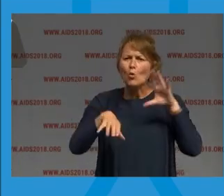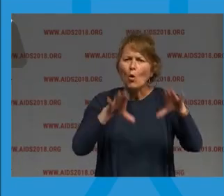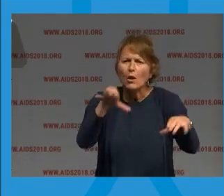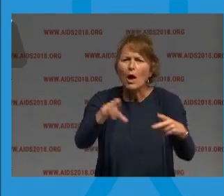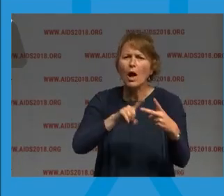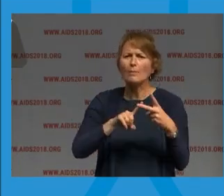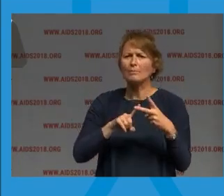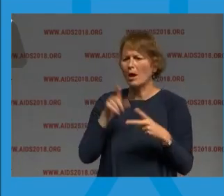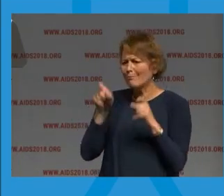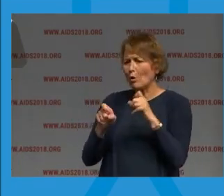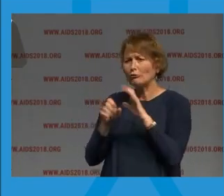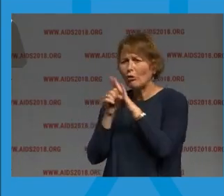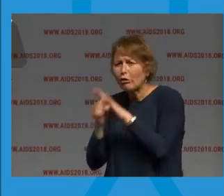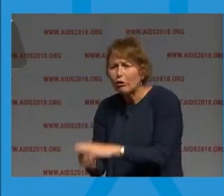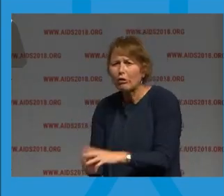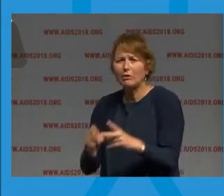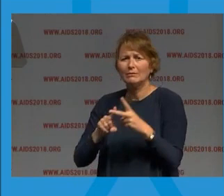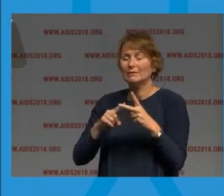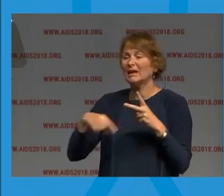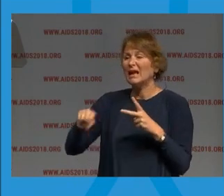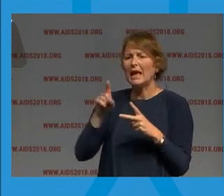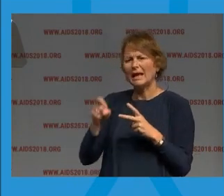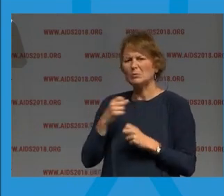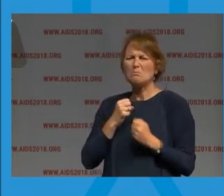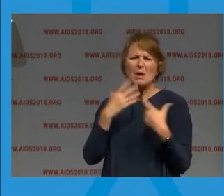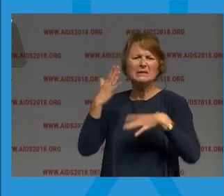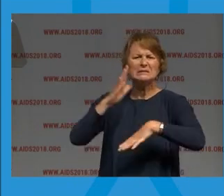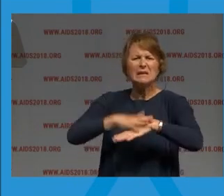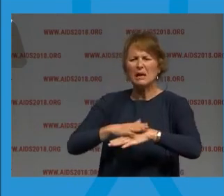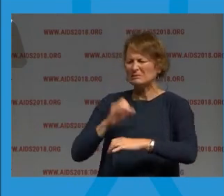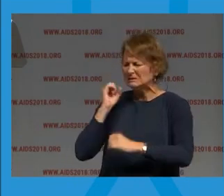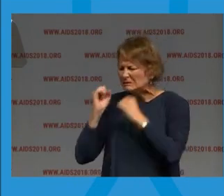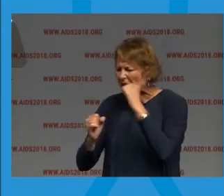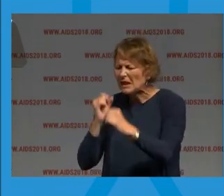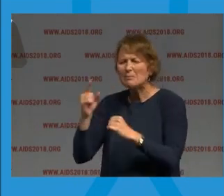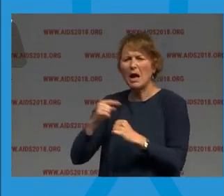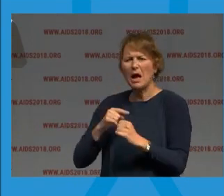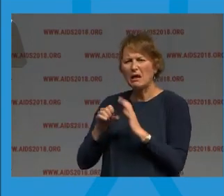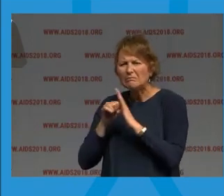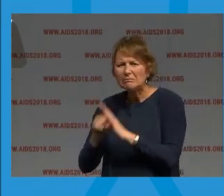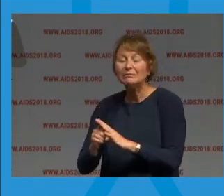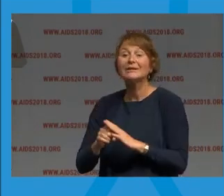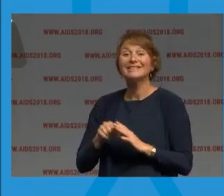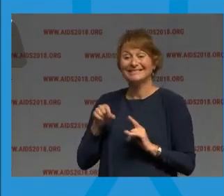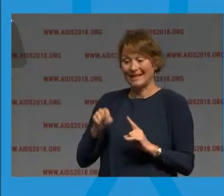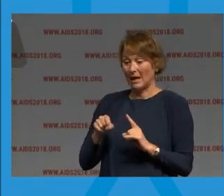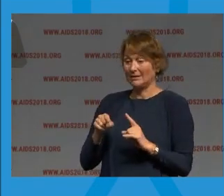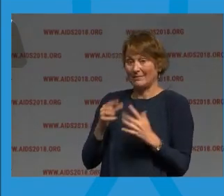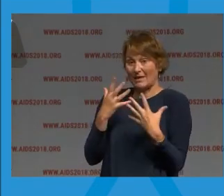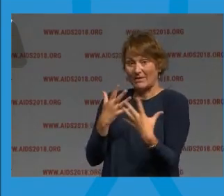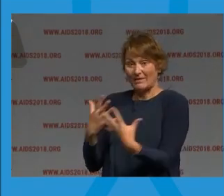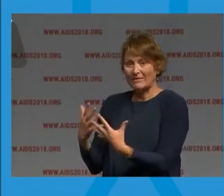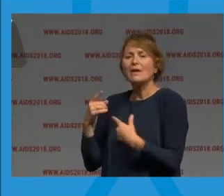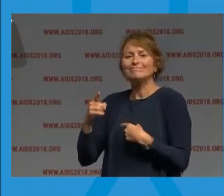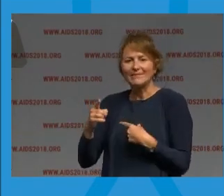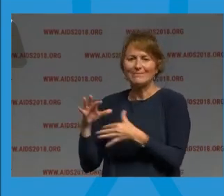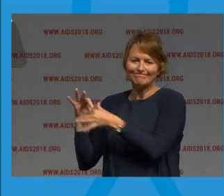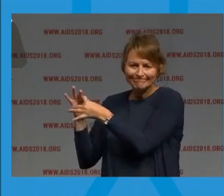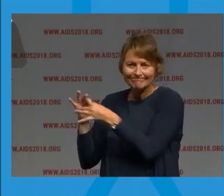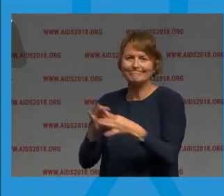dehumanization, and discrimination and stereotypes and stigma are also the hallmarks of the HIV